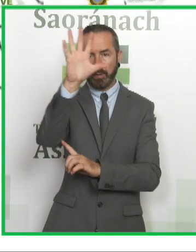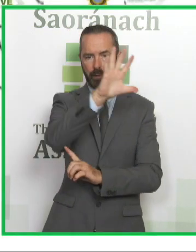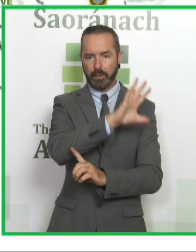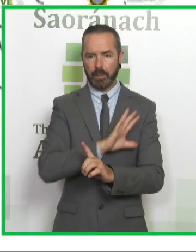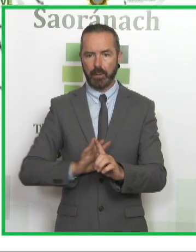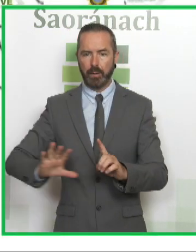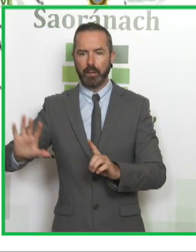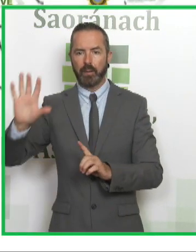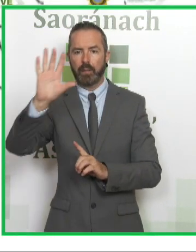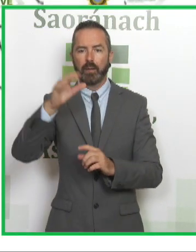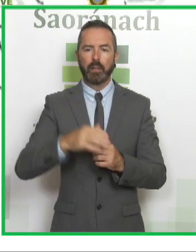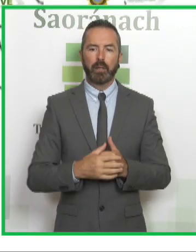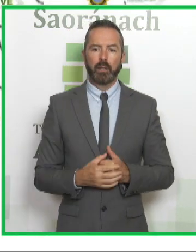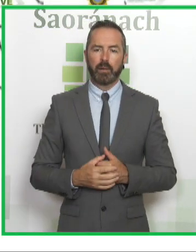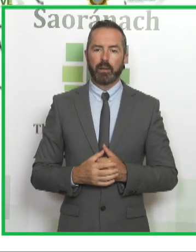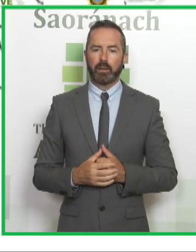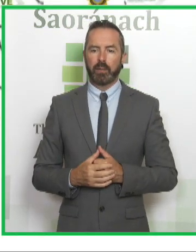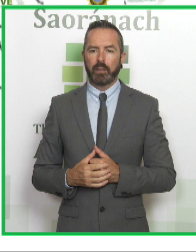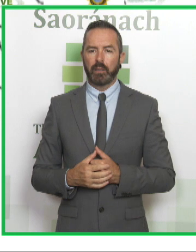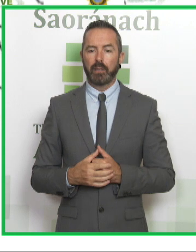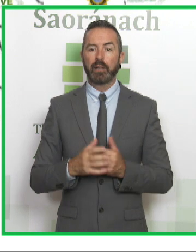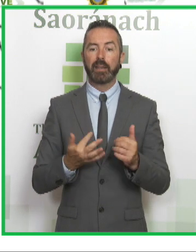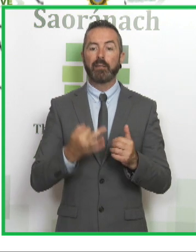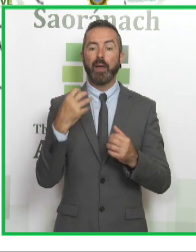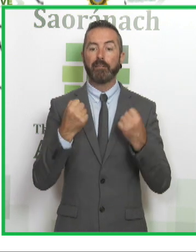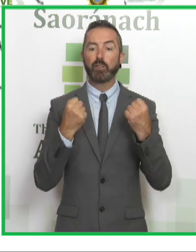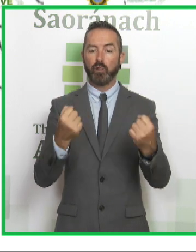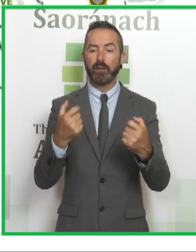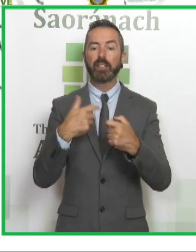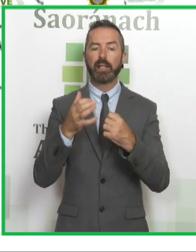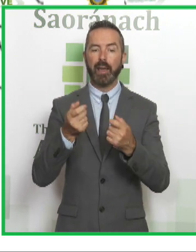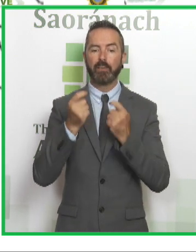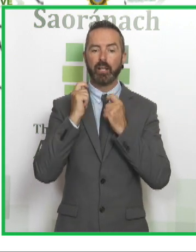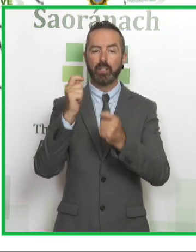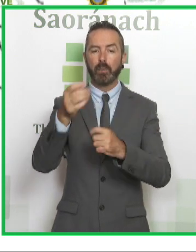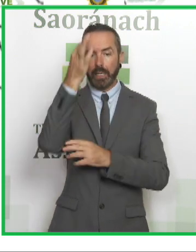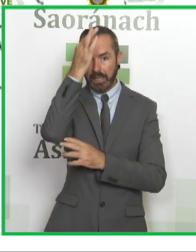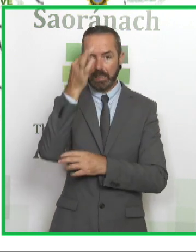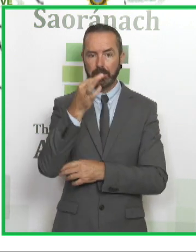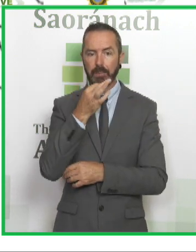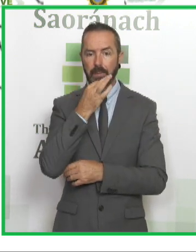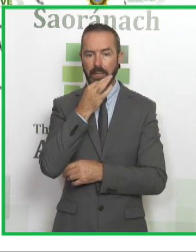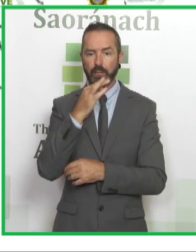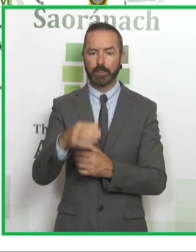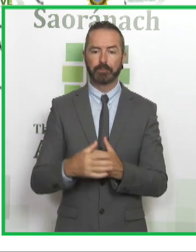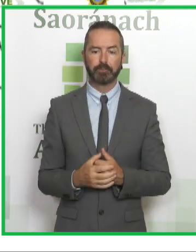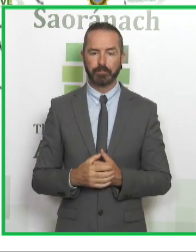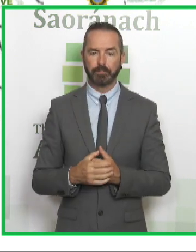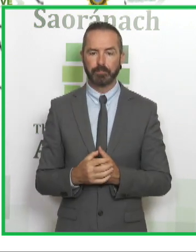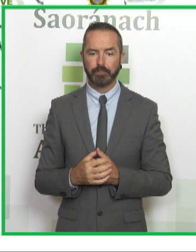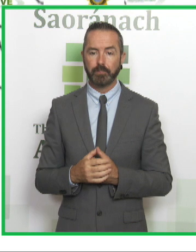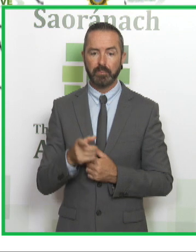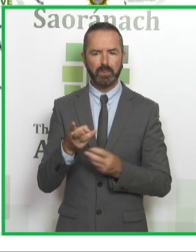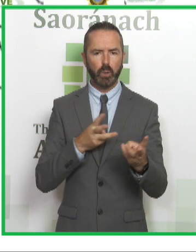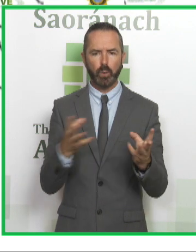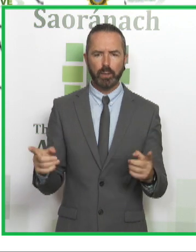is a drive liaison, there is the nominated inspector and the nominated drug-related intimidation inspector working closely